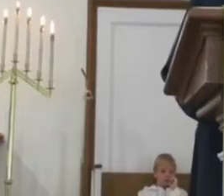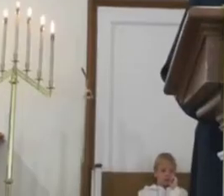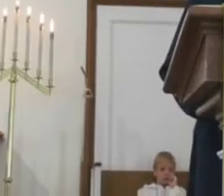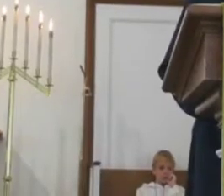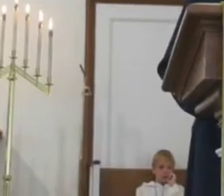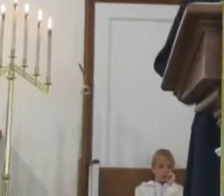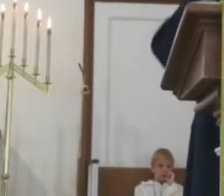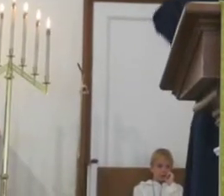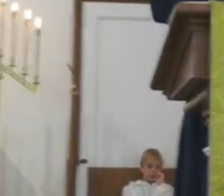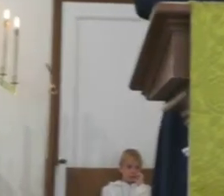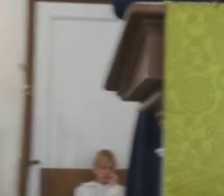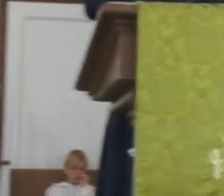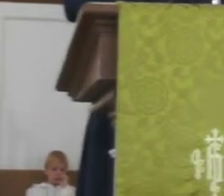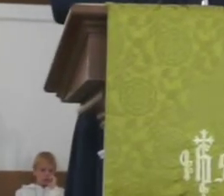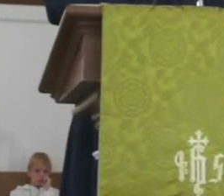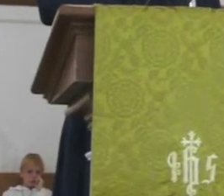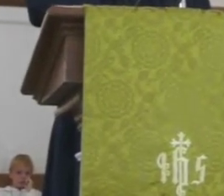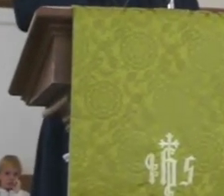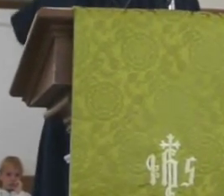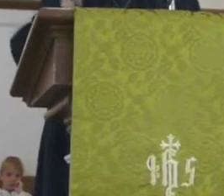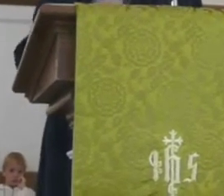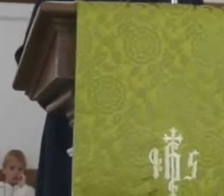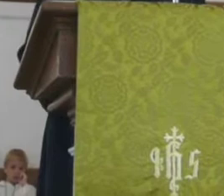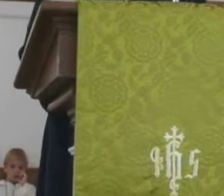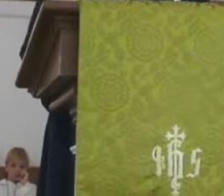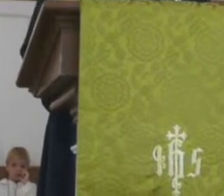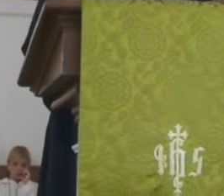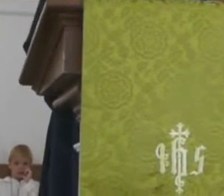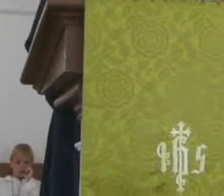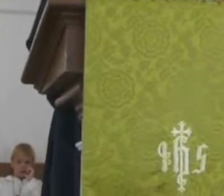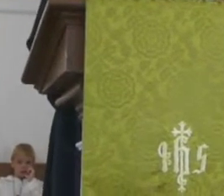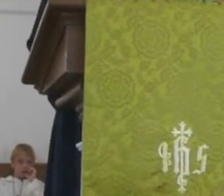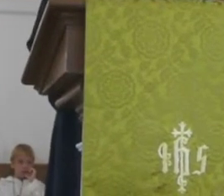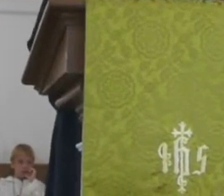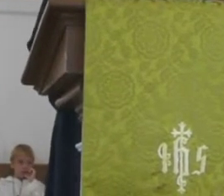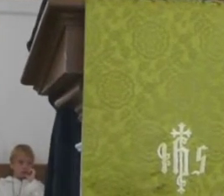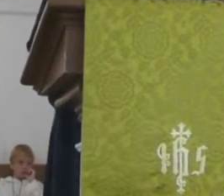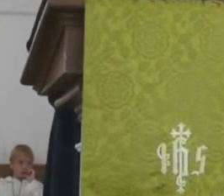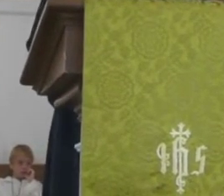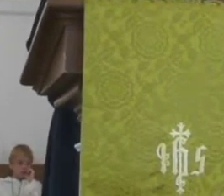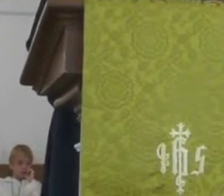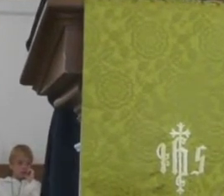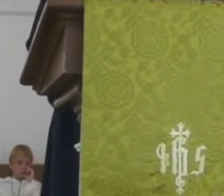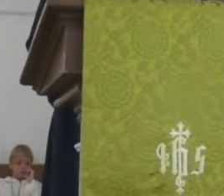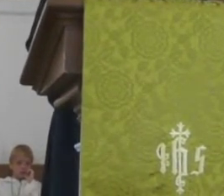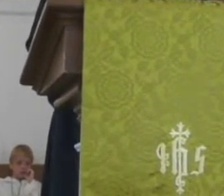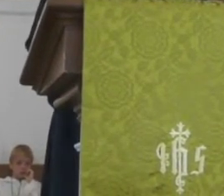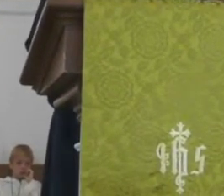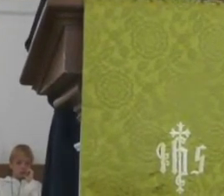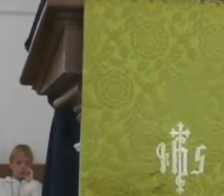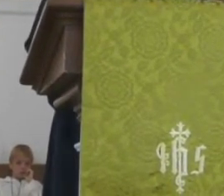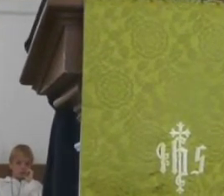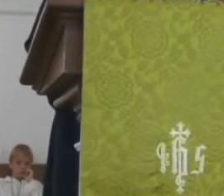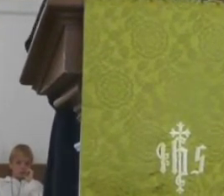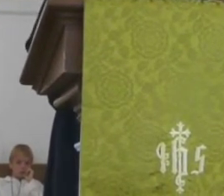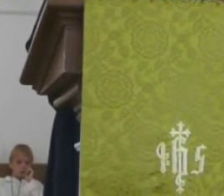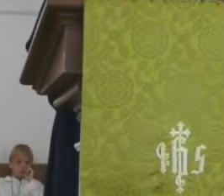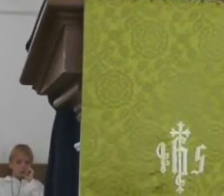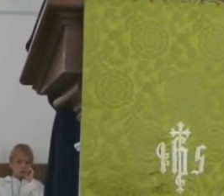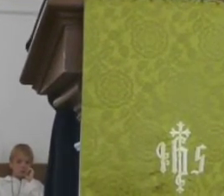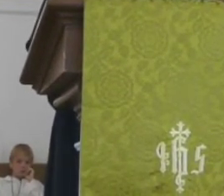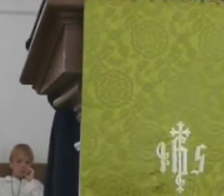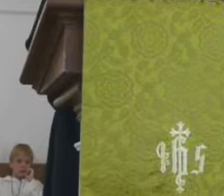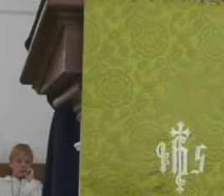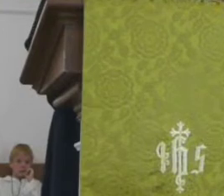Unison prayer, confession, and the Lord's Prayer. And it is the custom at this church when we come to the